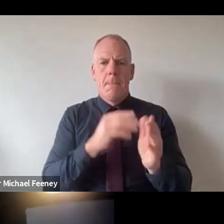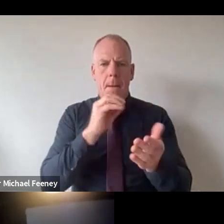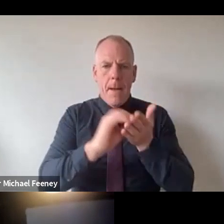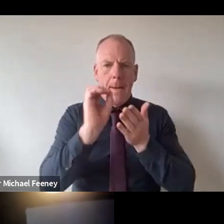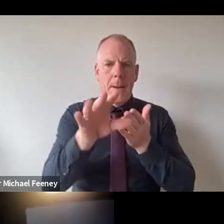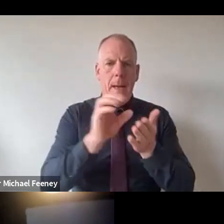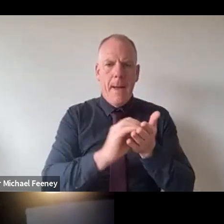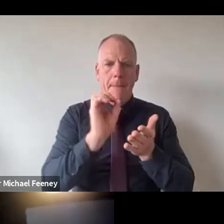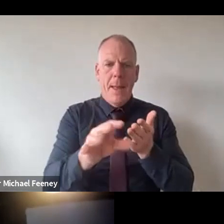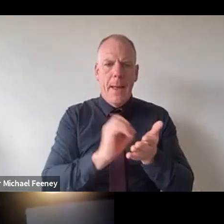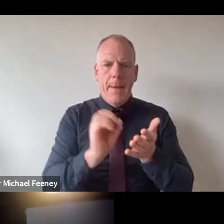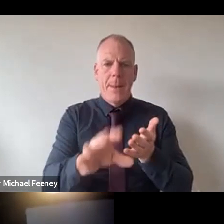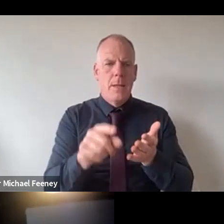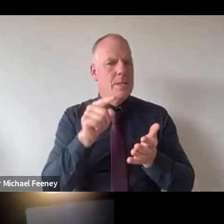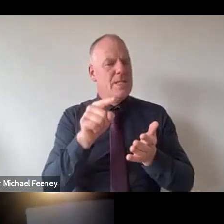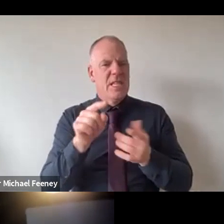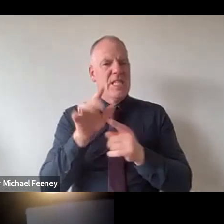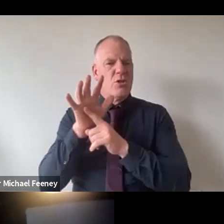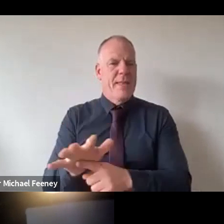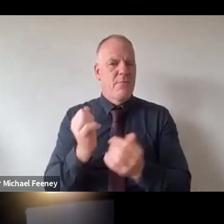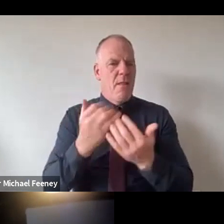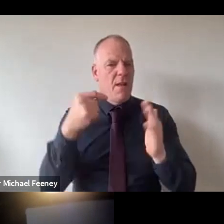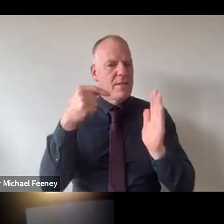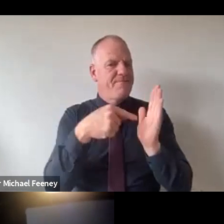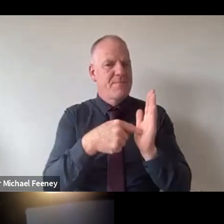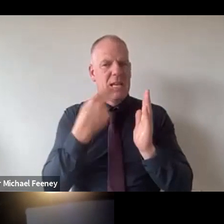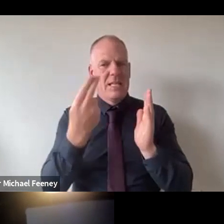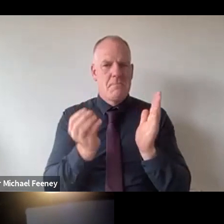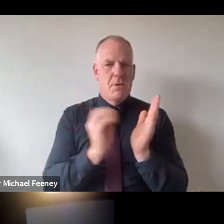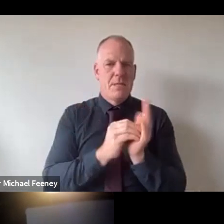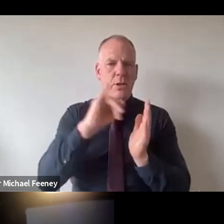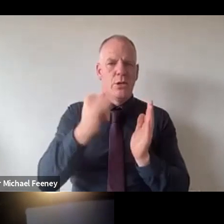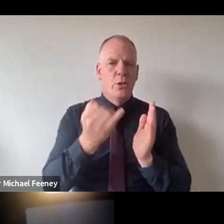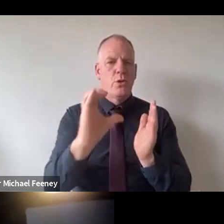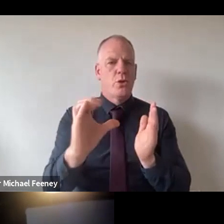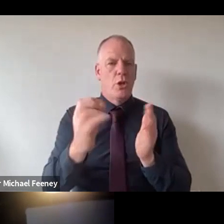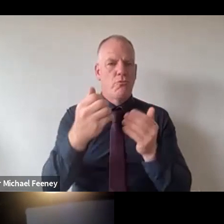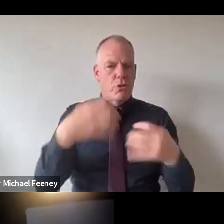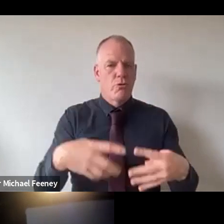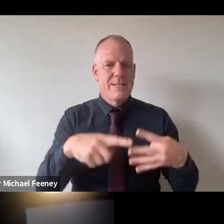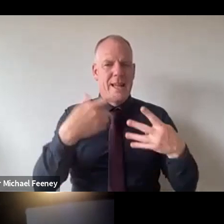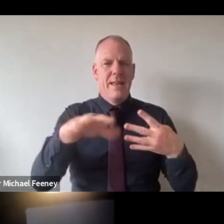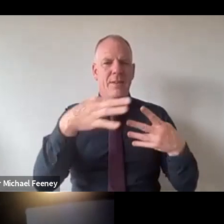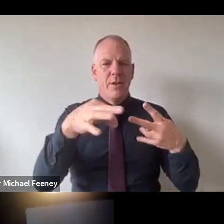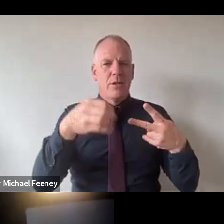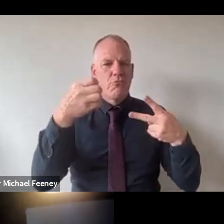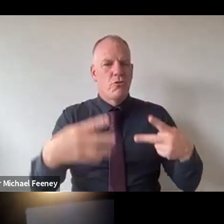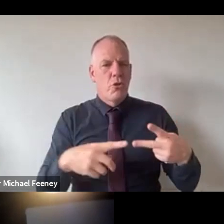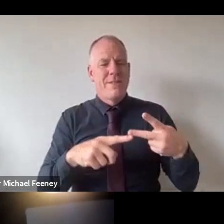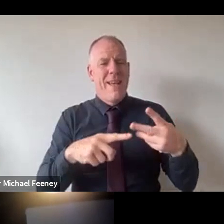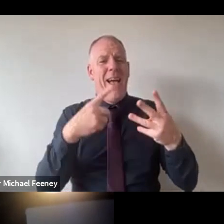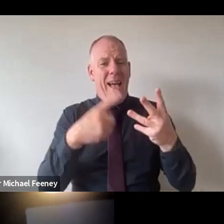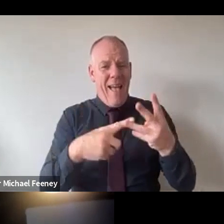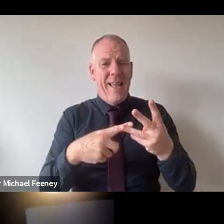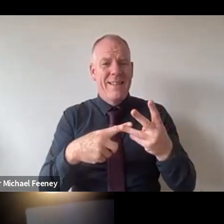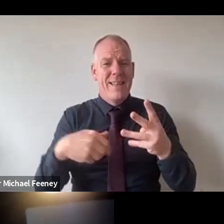are very discriminatory in that you need to put down your junior cert results, your leaving cert results, and they also have